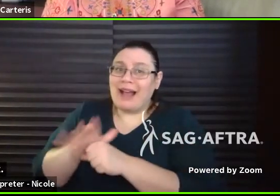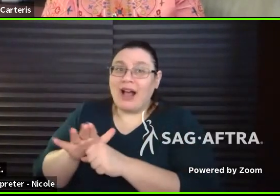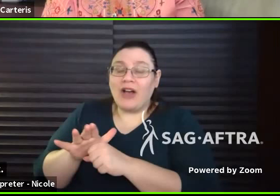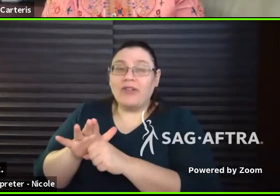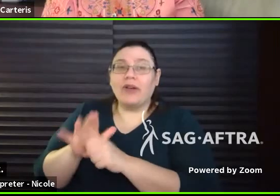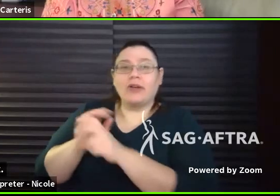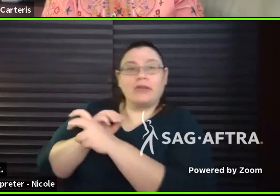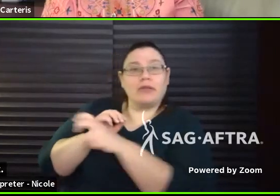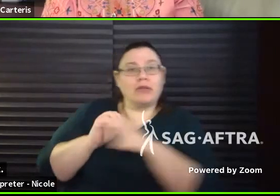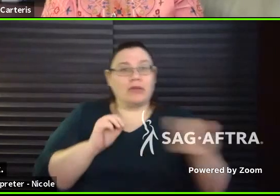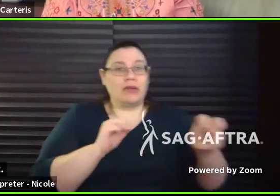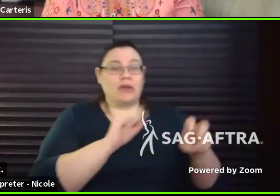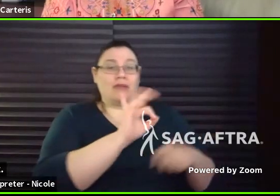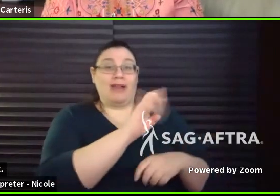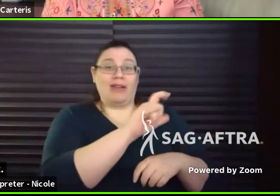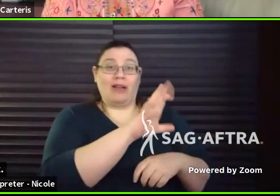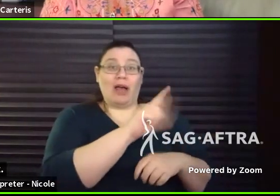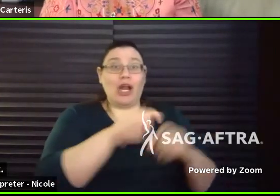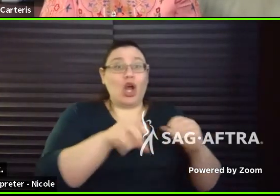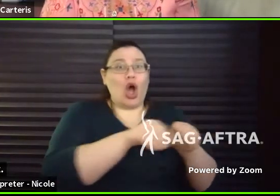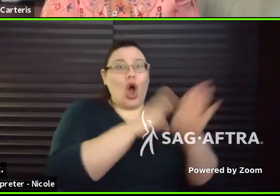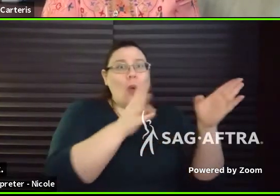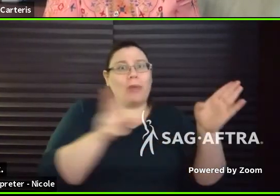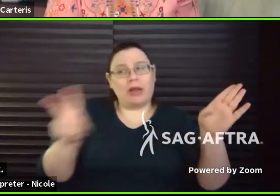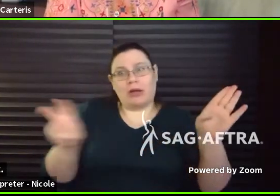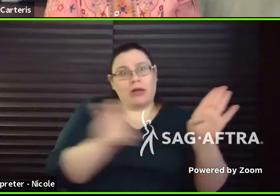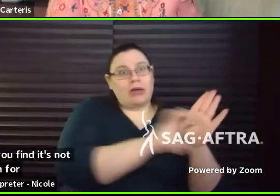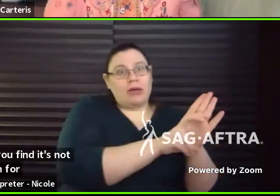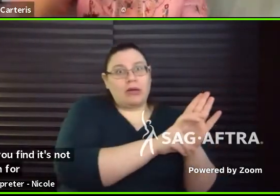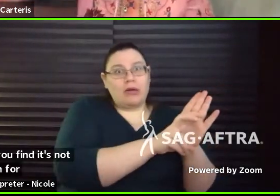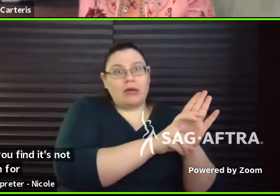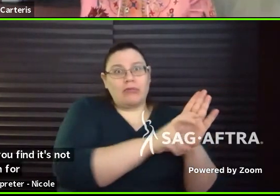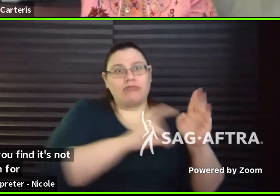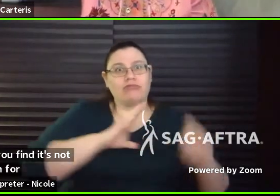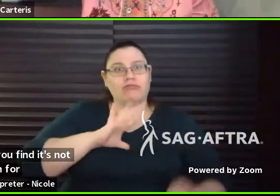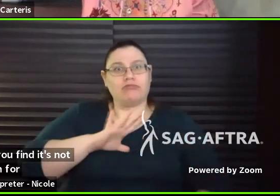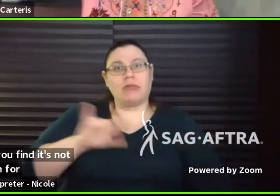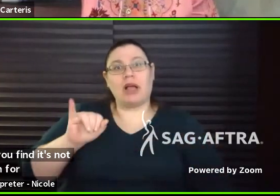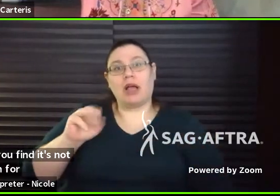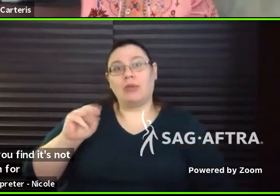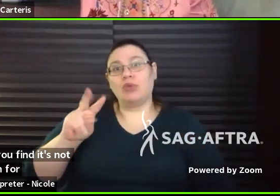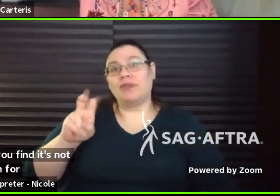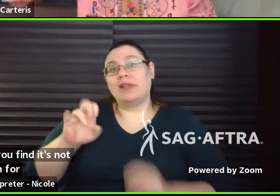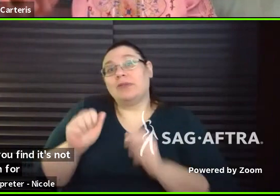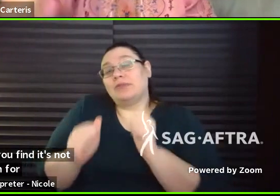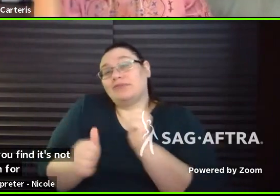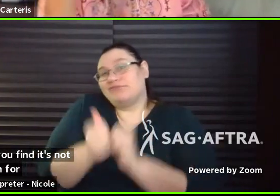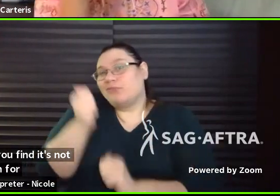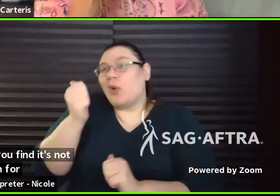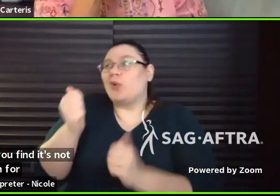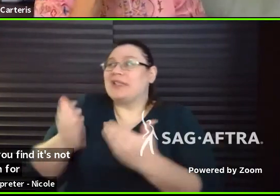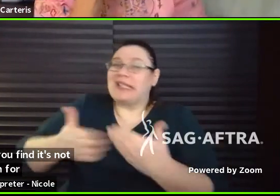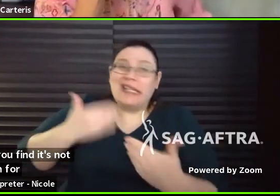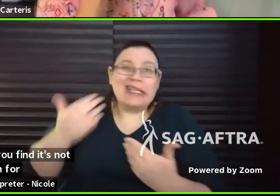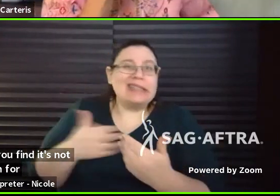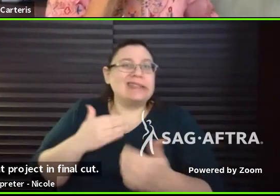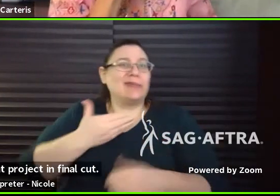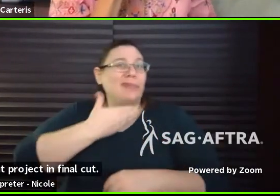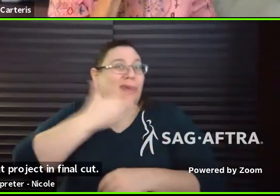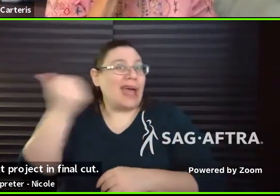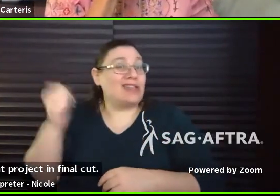project within Final Cut. So iMovie is probably the best, easiest, most approachable free app if you have a